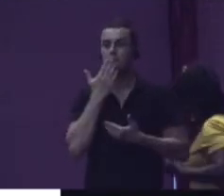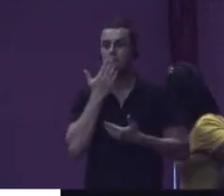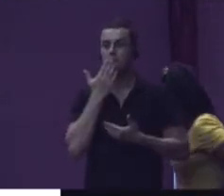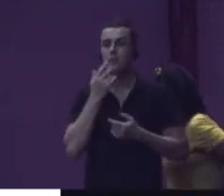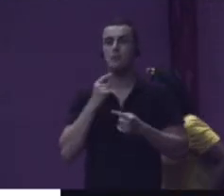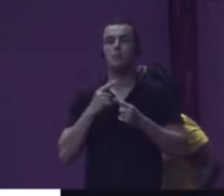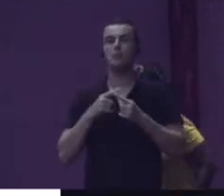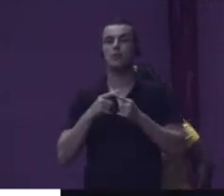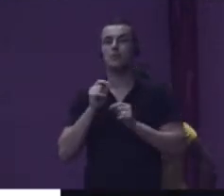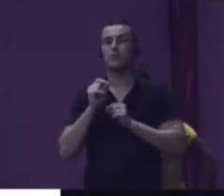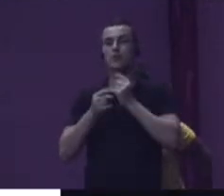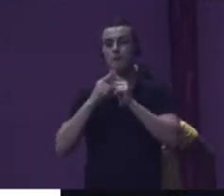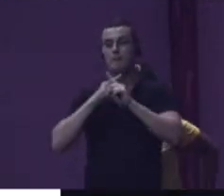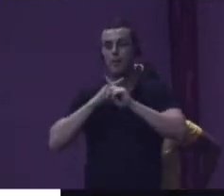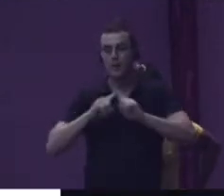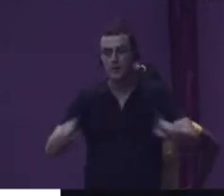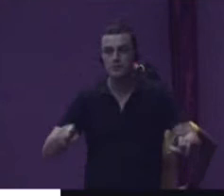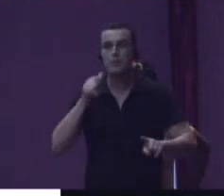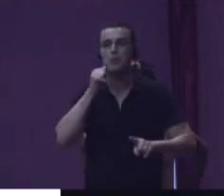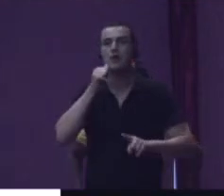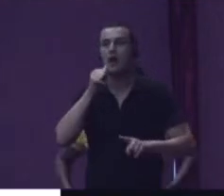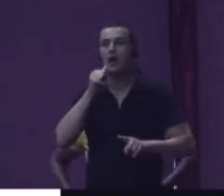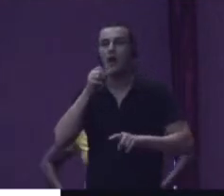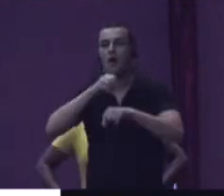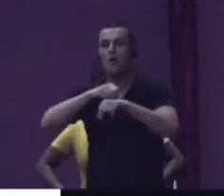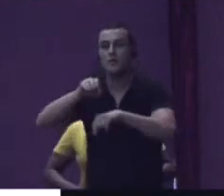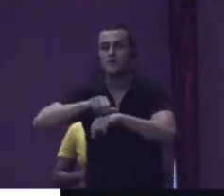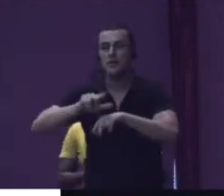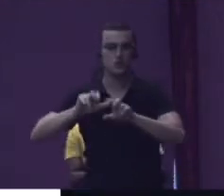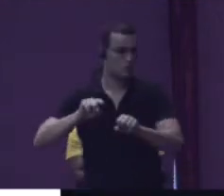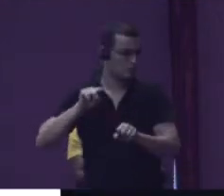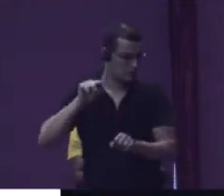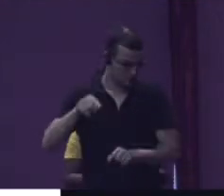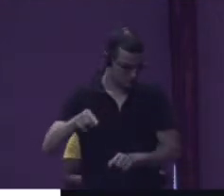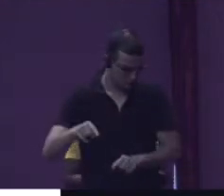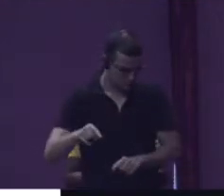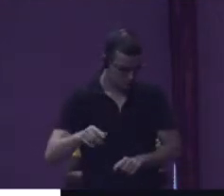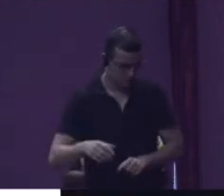local practice, you do not criticize someone openly,